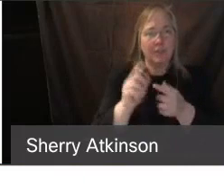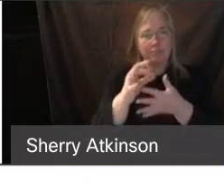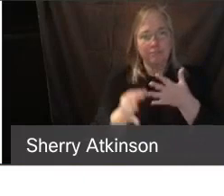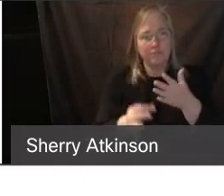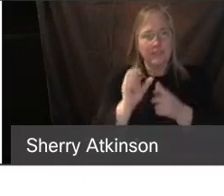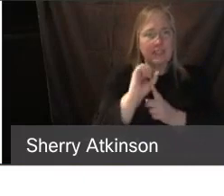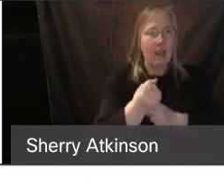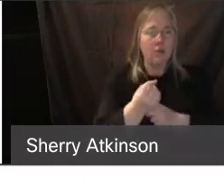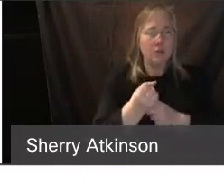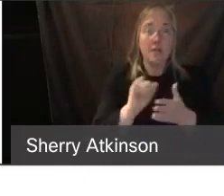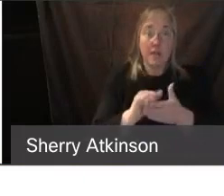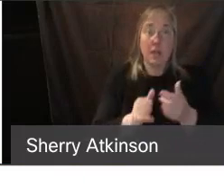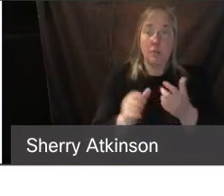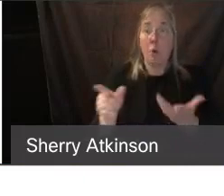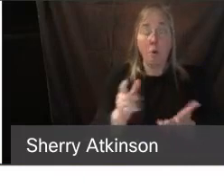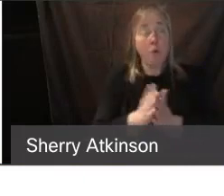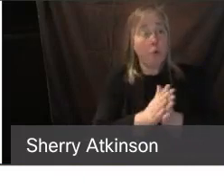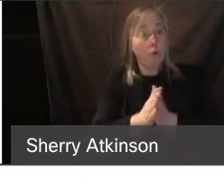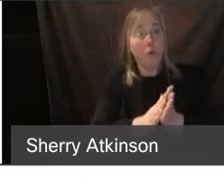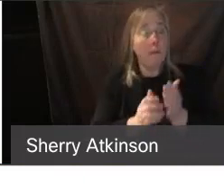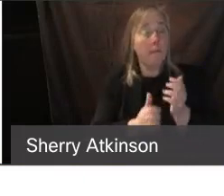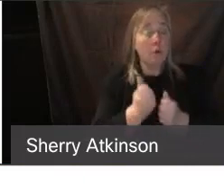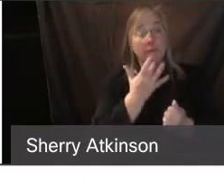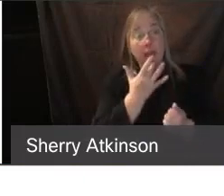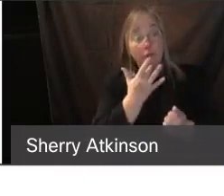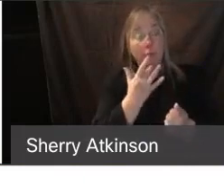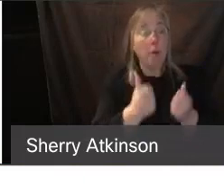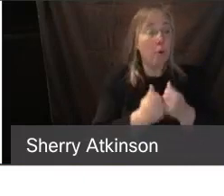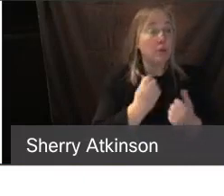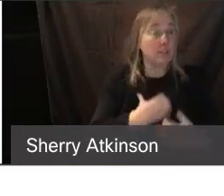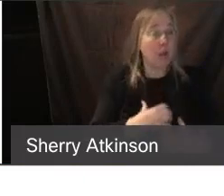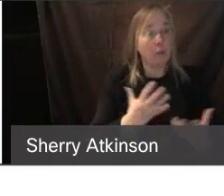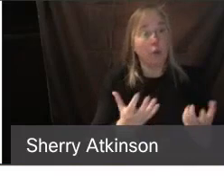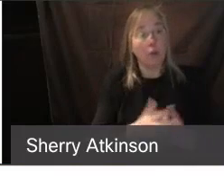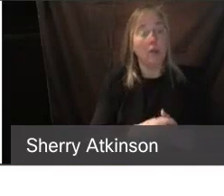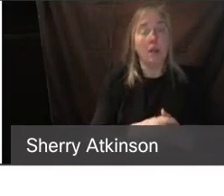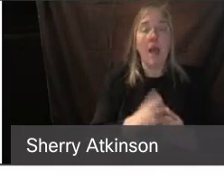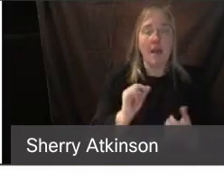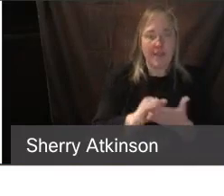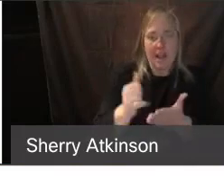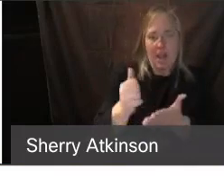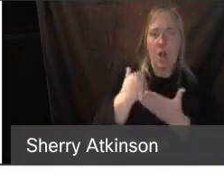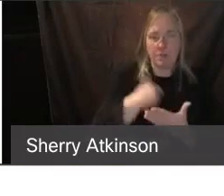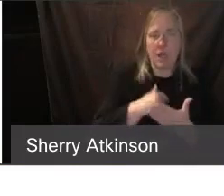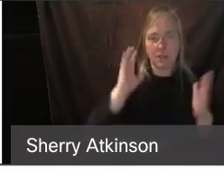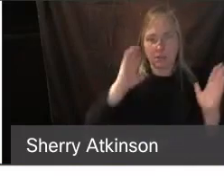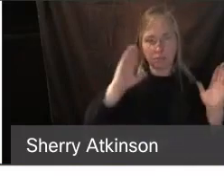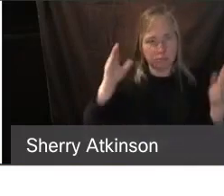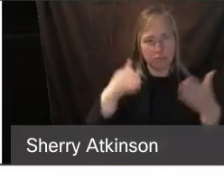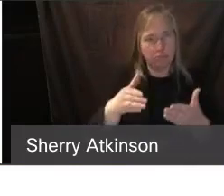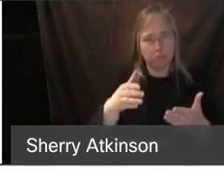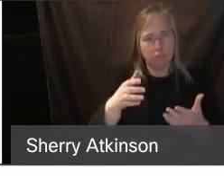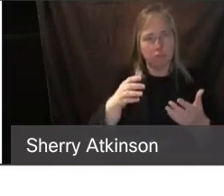most favorable to them, most desirable. That will help us to kind of hone in on a final hybrid